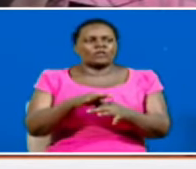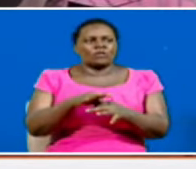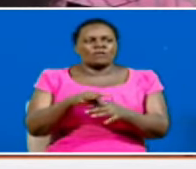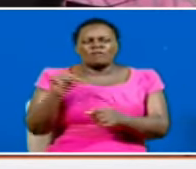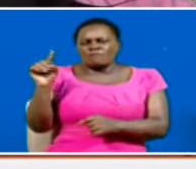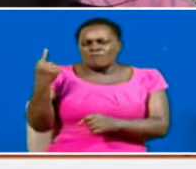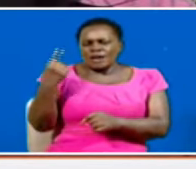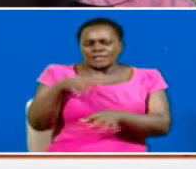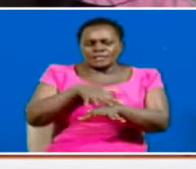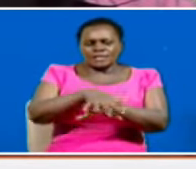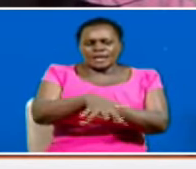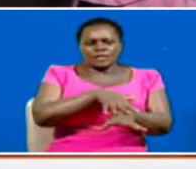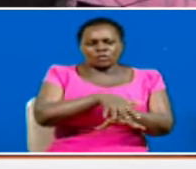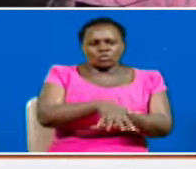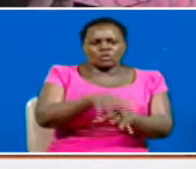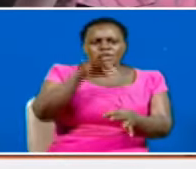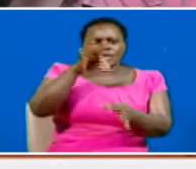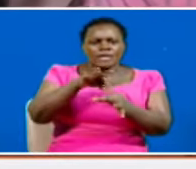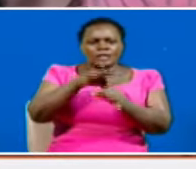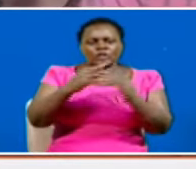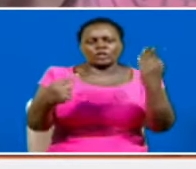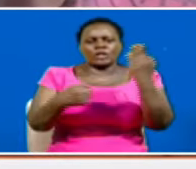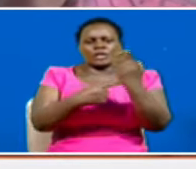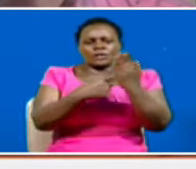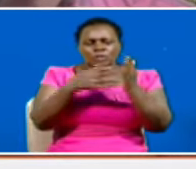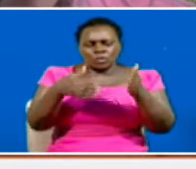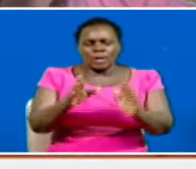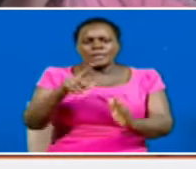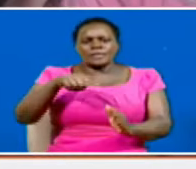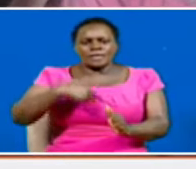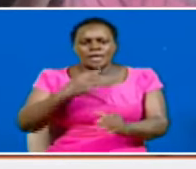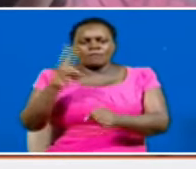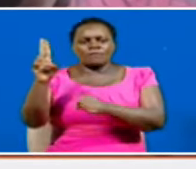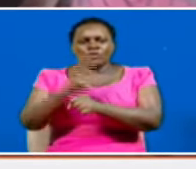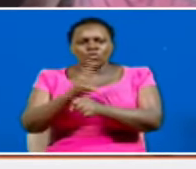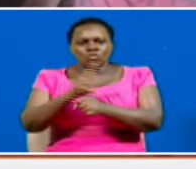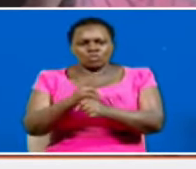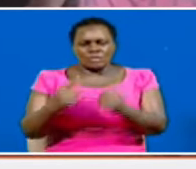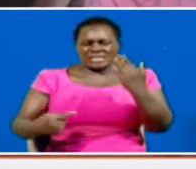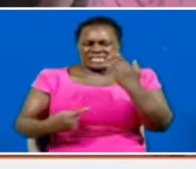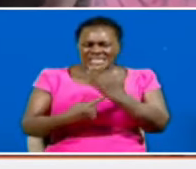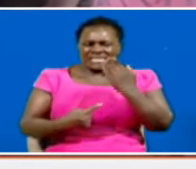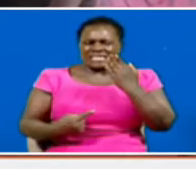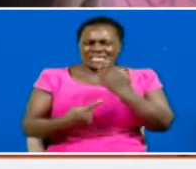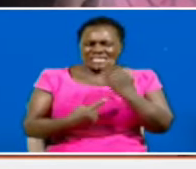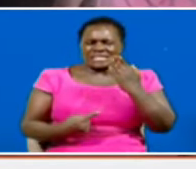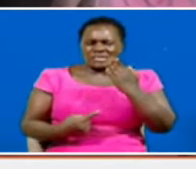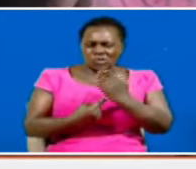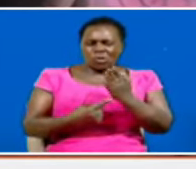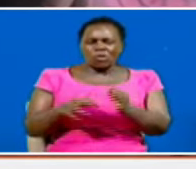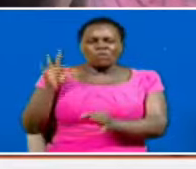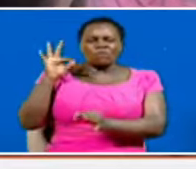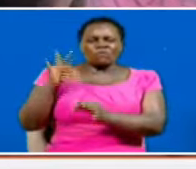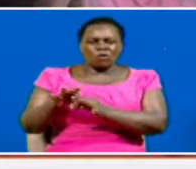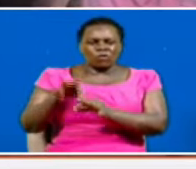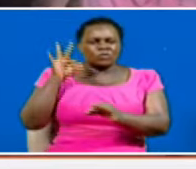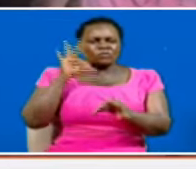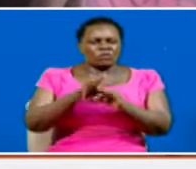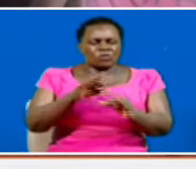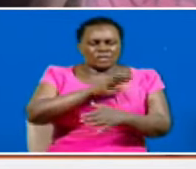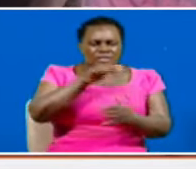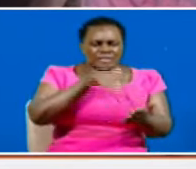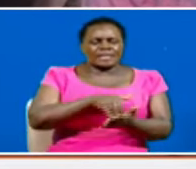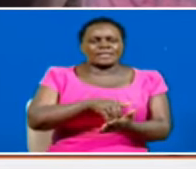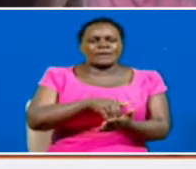first grassroots elections conducted electronically. Kwamba tunaenda kutumia mtandao wa digital kupiga kura katika polling center